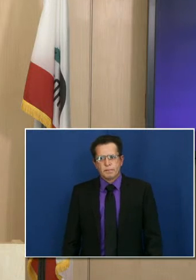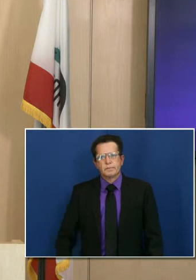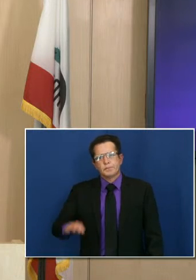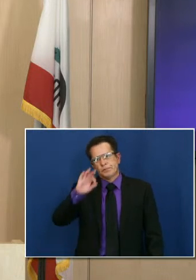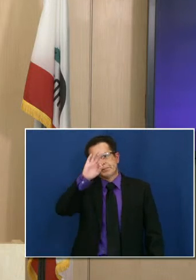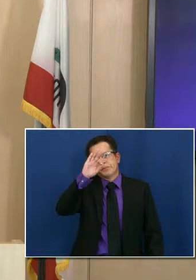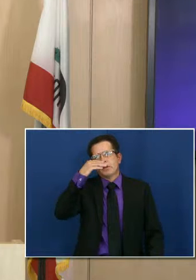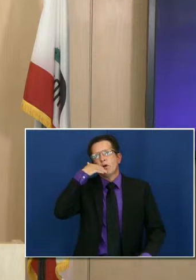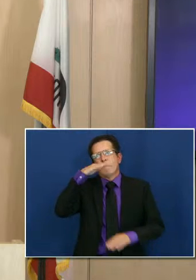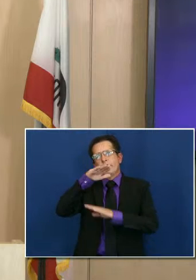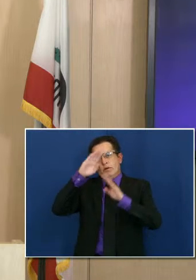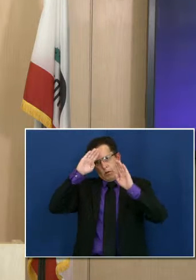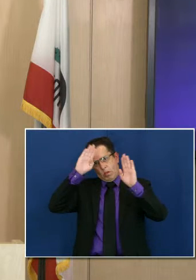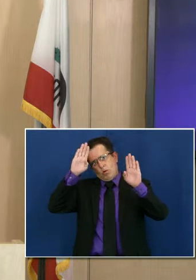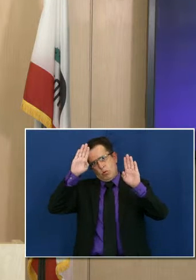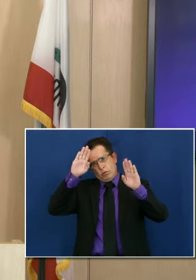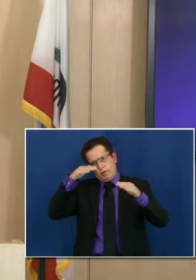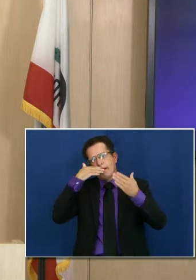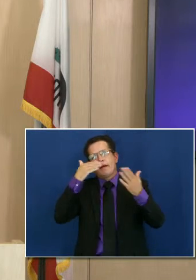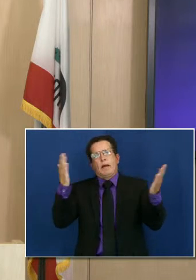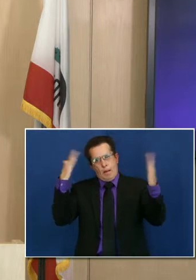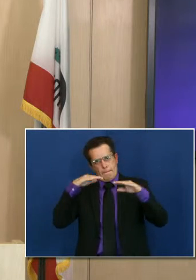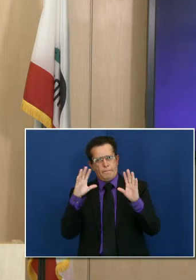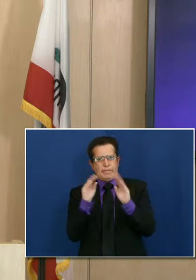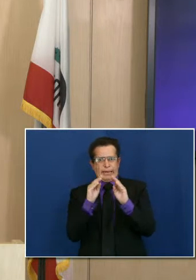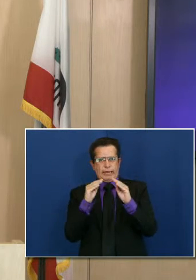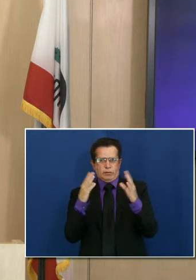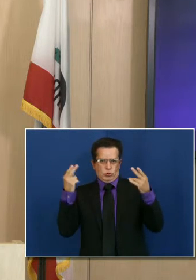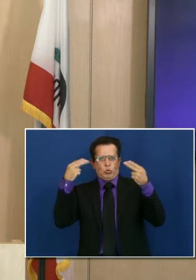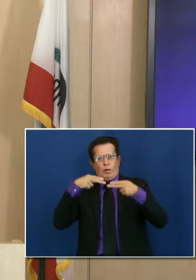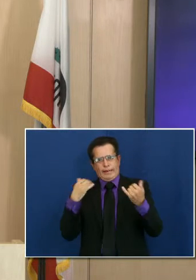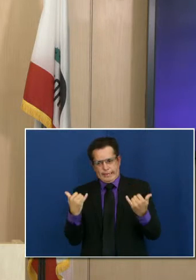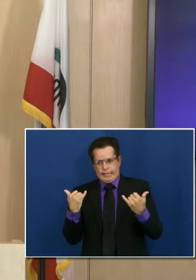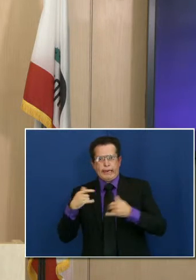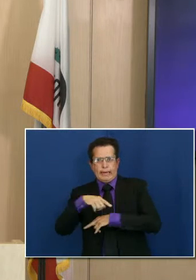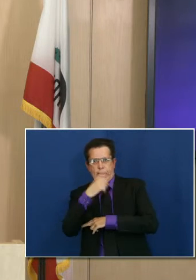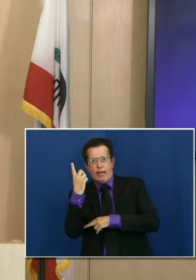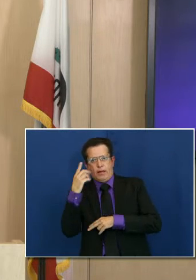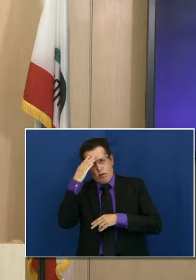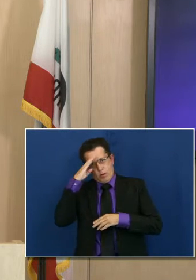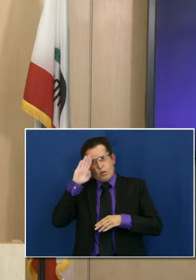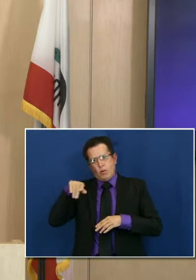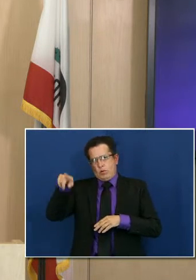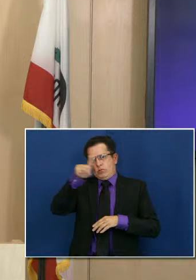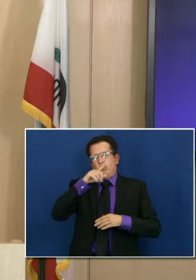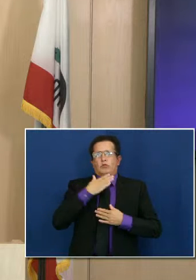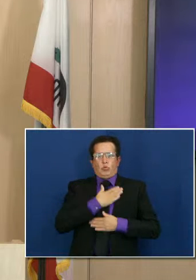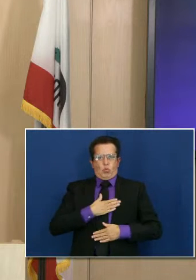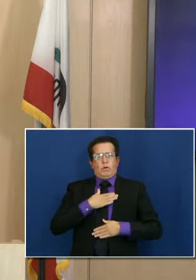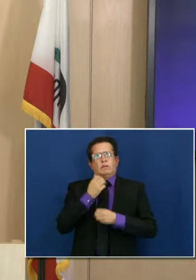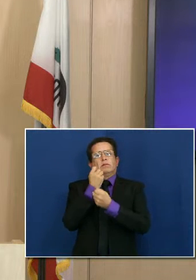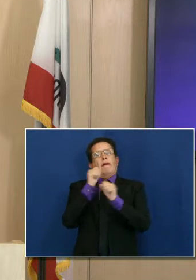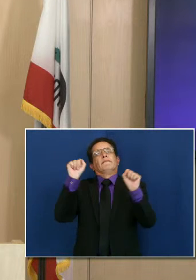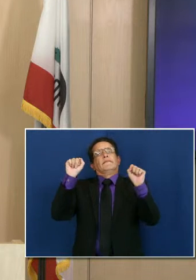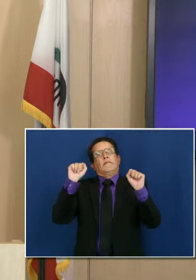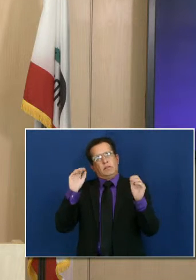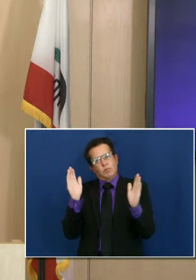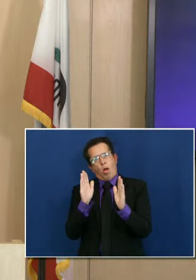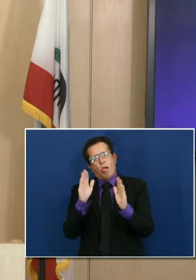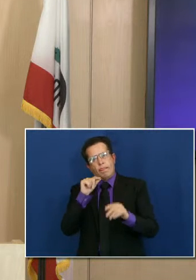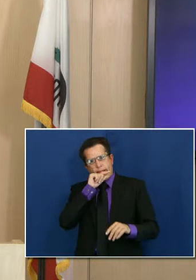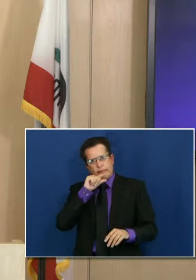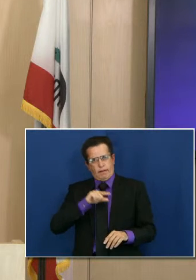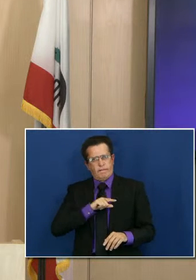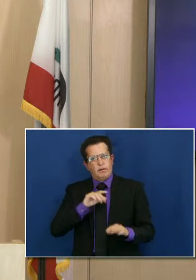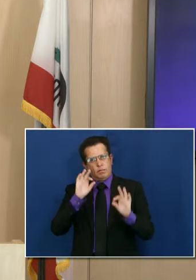Good afternoon, and thank you for joining us today. I hope all of you enjoyed a safe and small Thanksgiving. Many